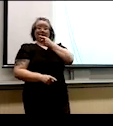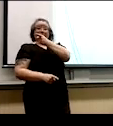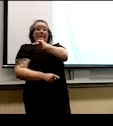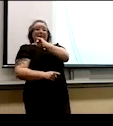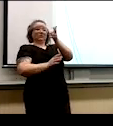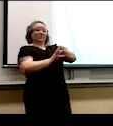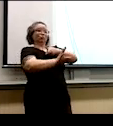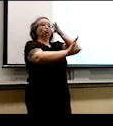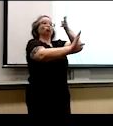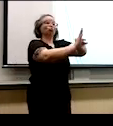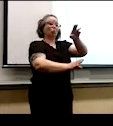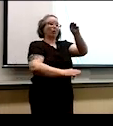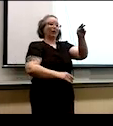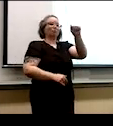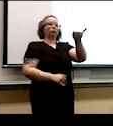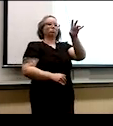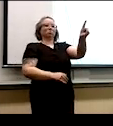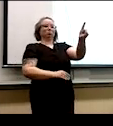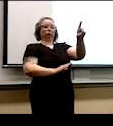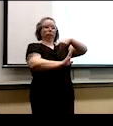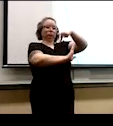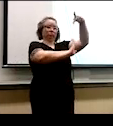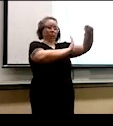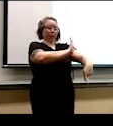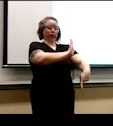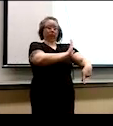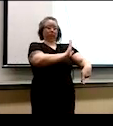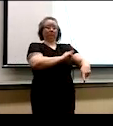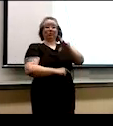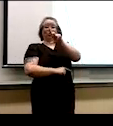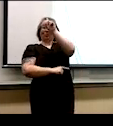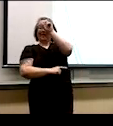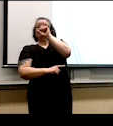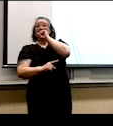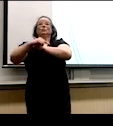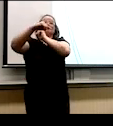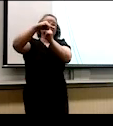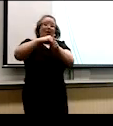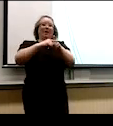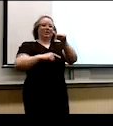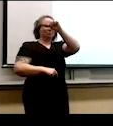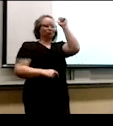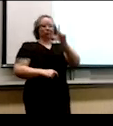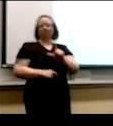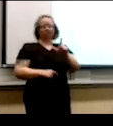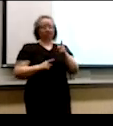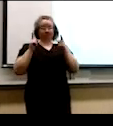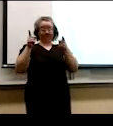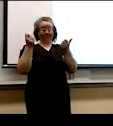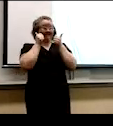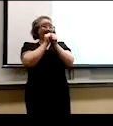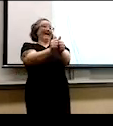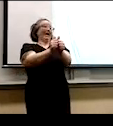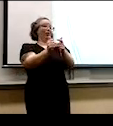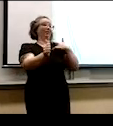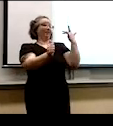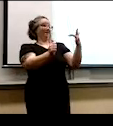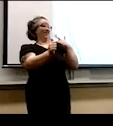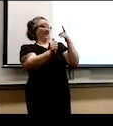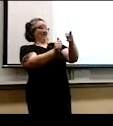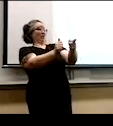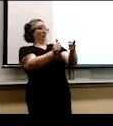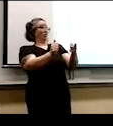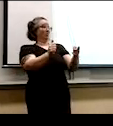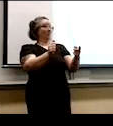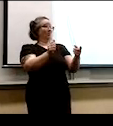dying with a view of Alzheimer's. So just a comment in terms of an ethical